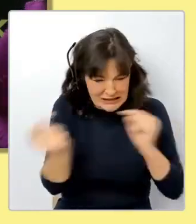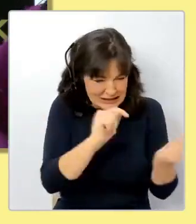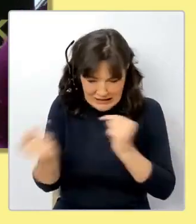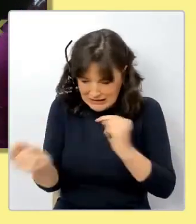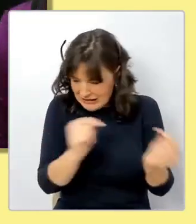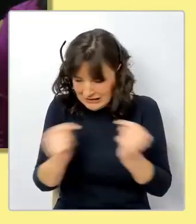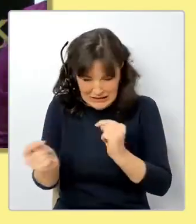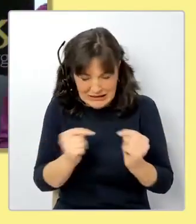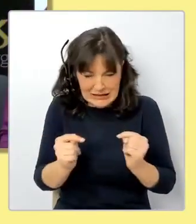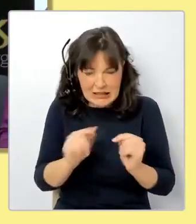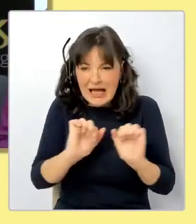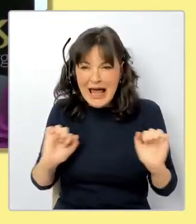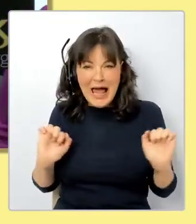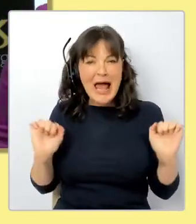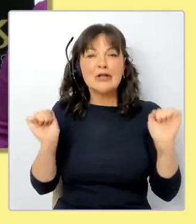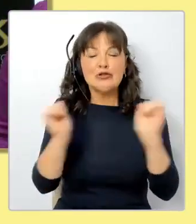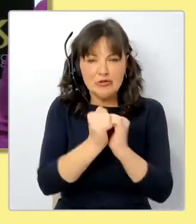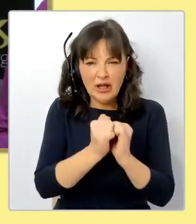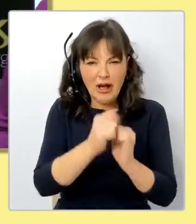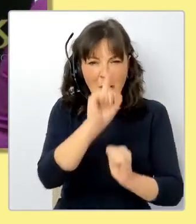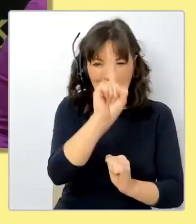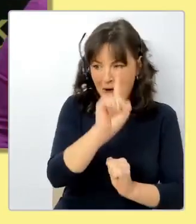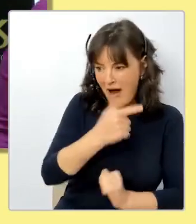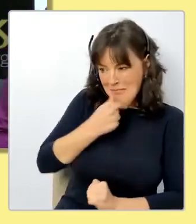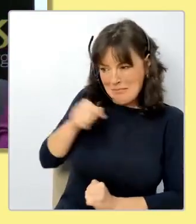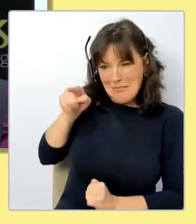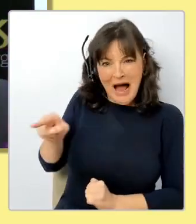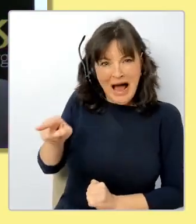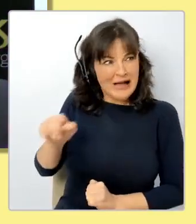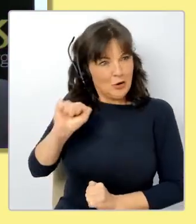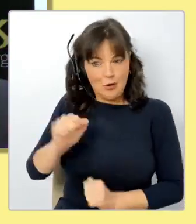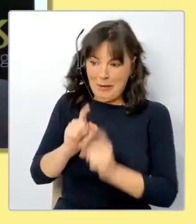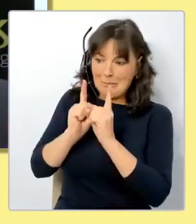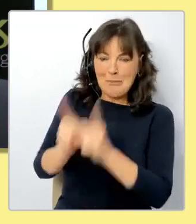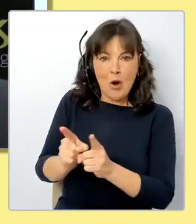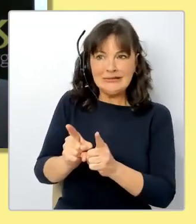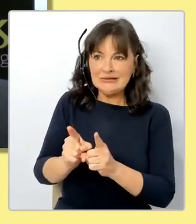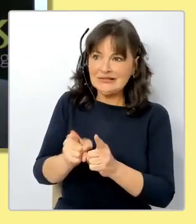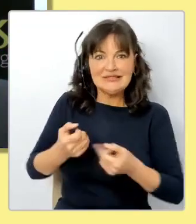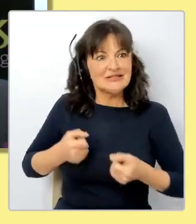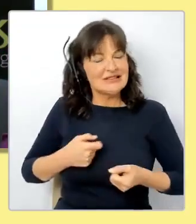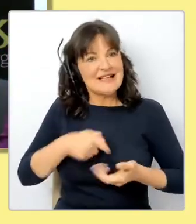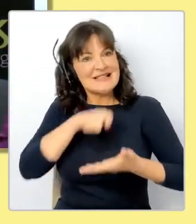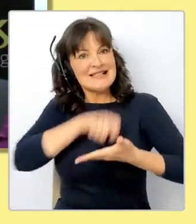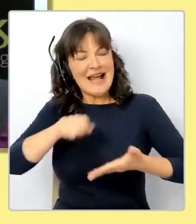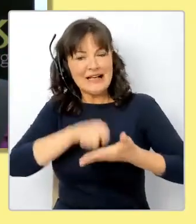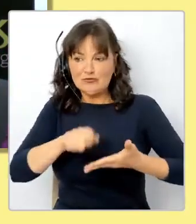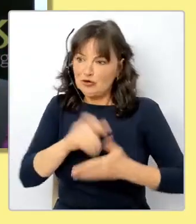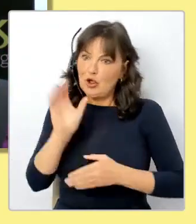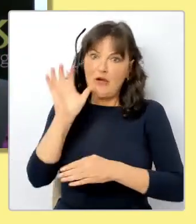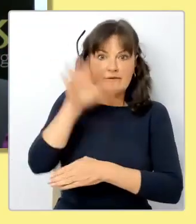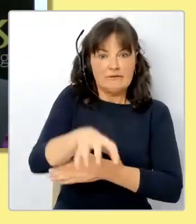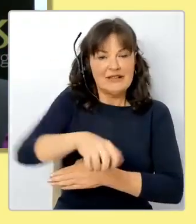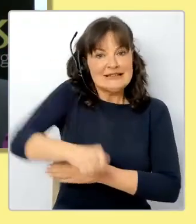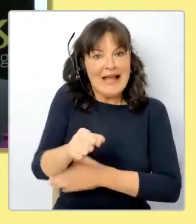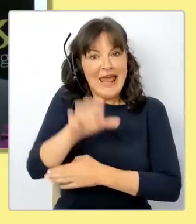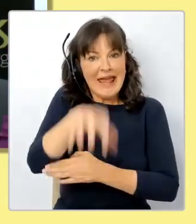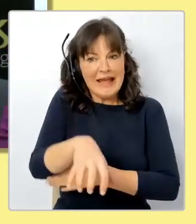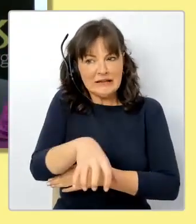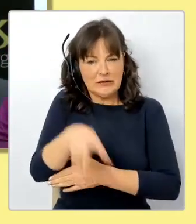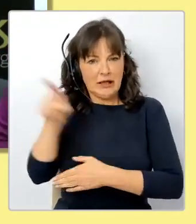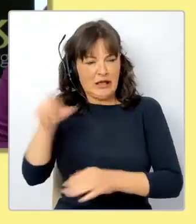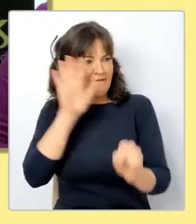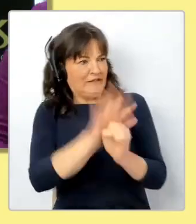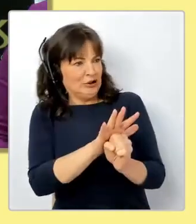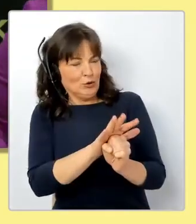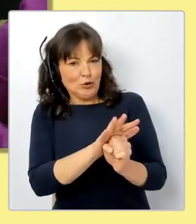red pen and veto legislation. That's not acceptable. So therefore, whoever the next leader of the SNP, and certainly I give my commitment